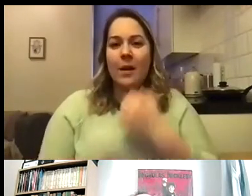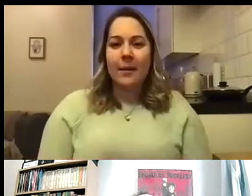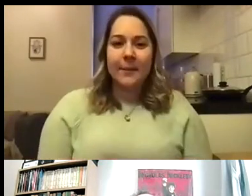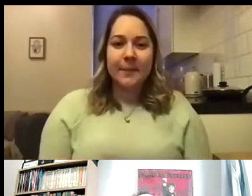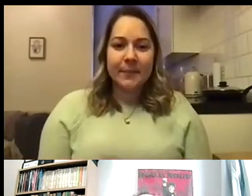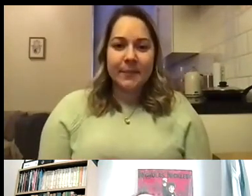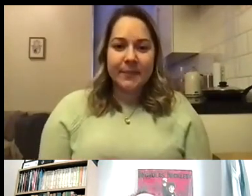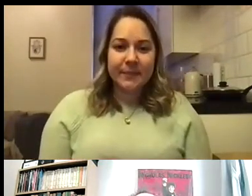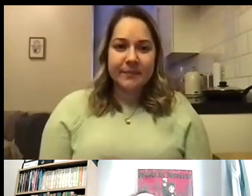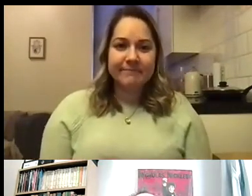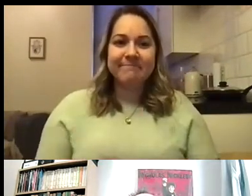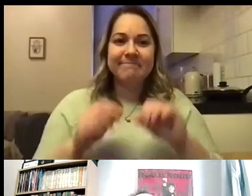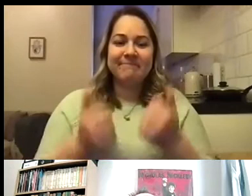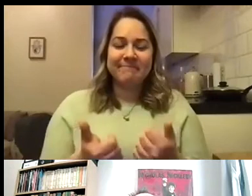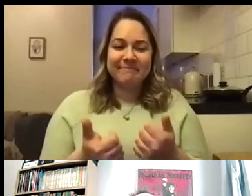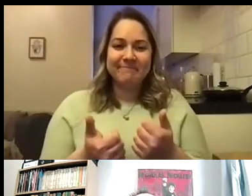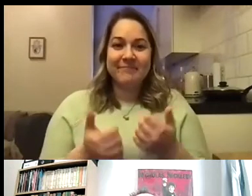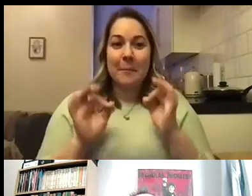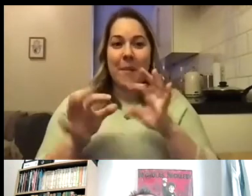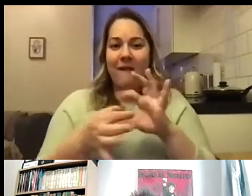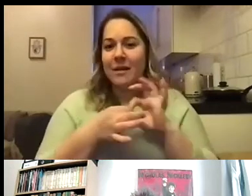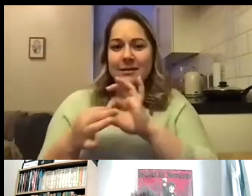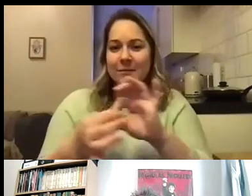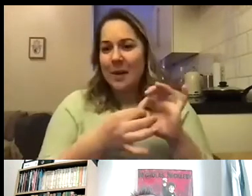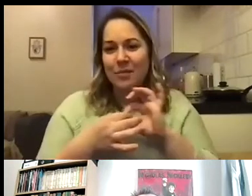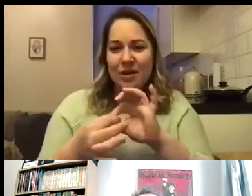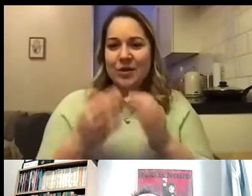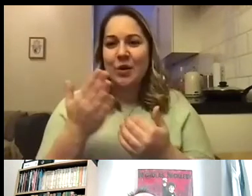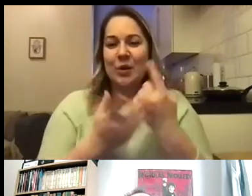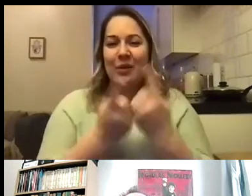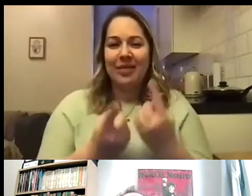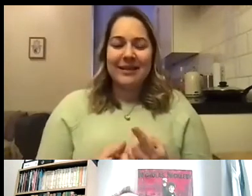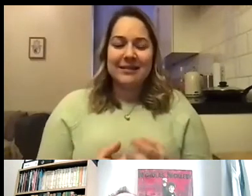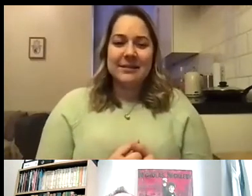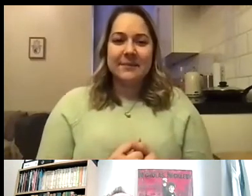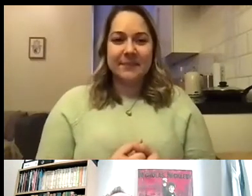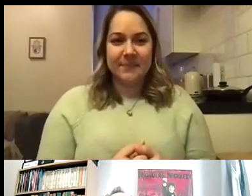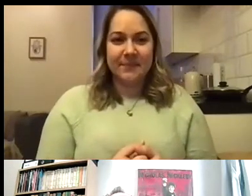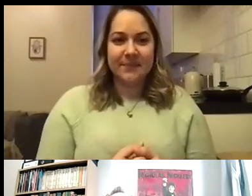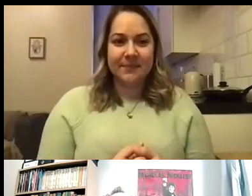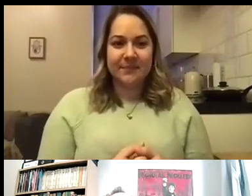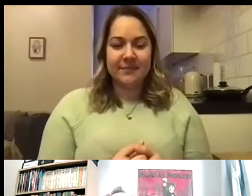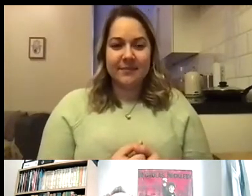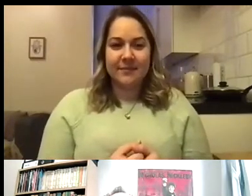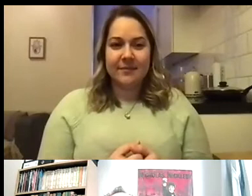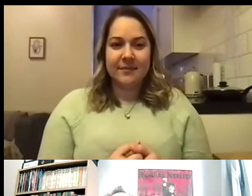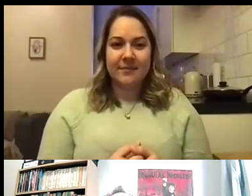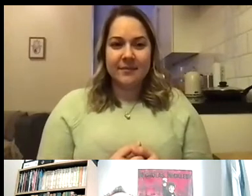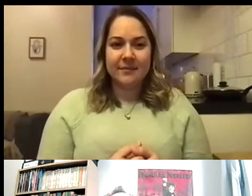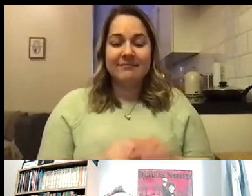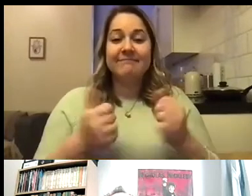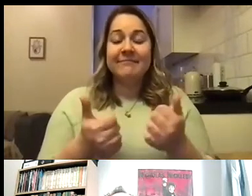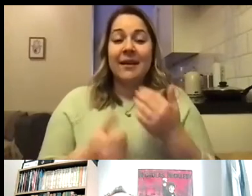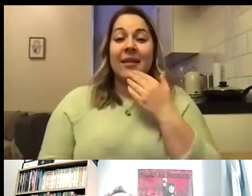yeah. Superb. Brilliant. Already collaboration and new things coming from this. Perfect. Great. Well, thank you